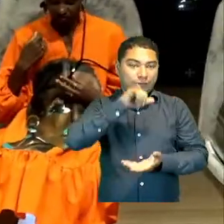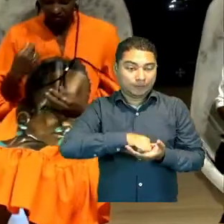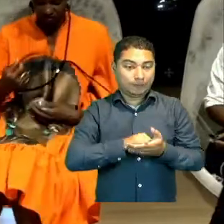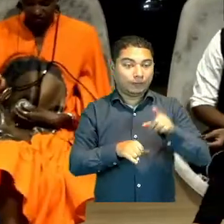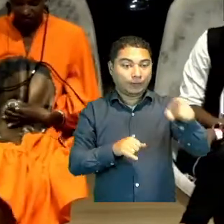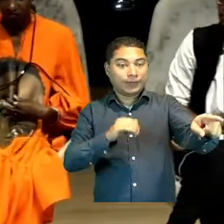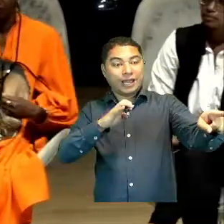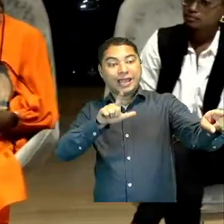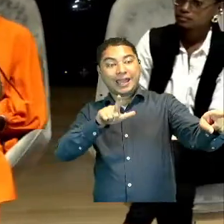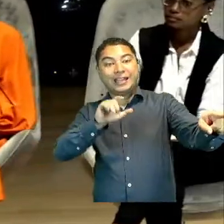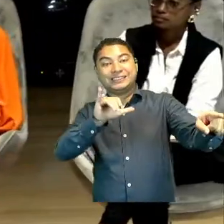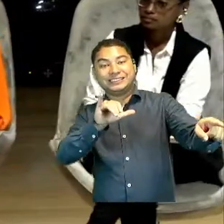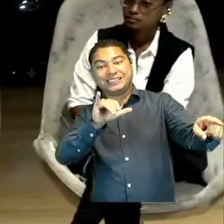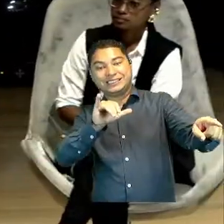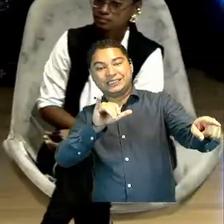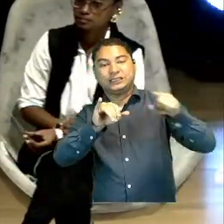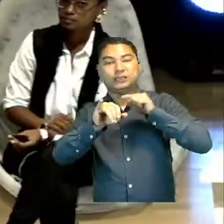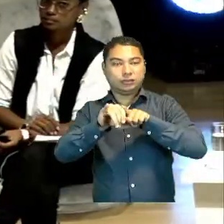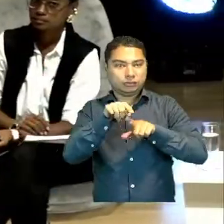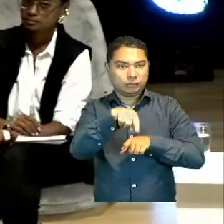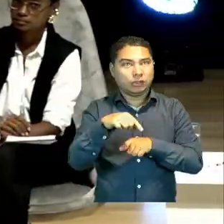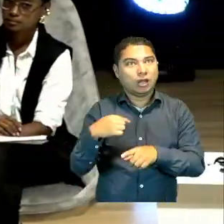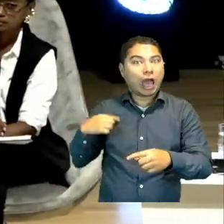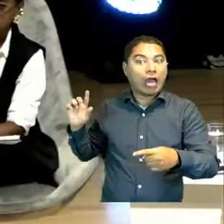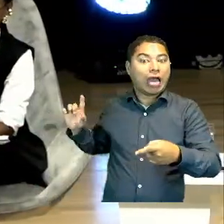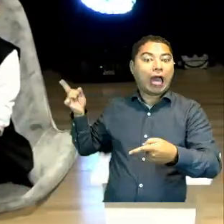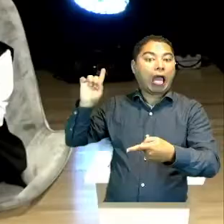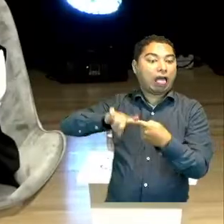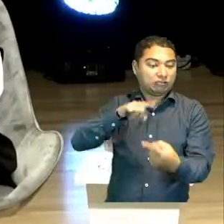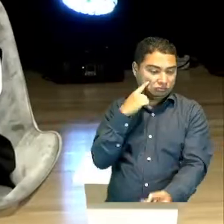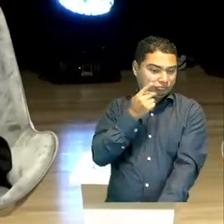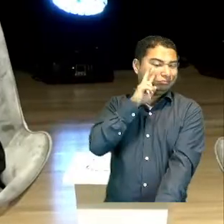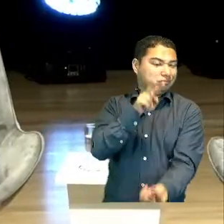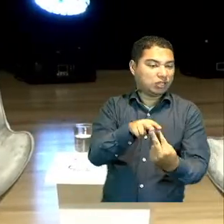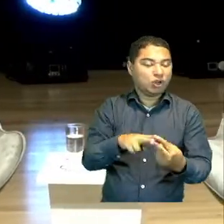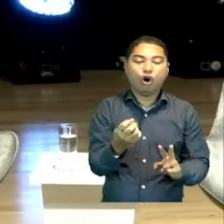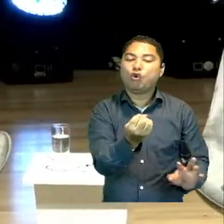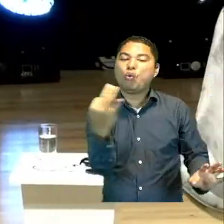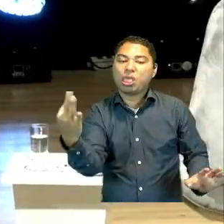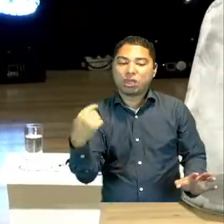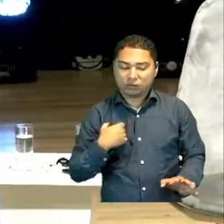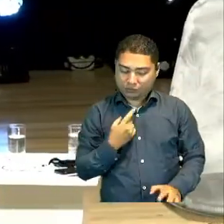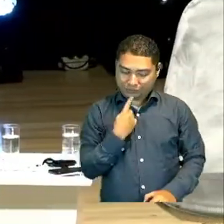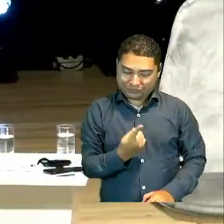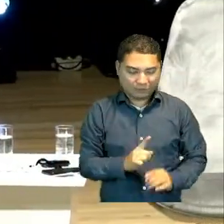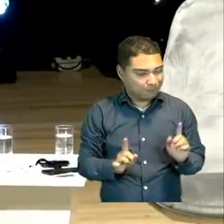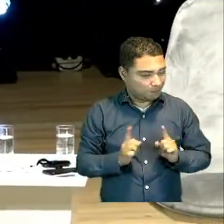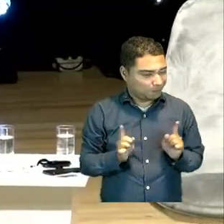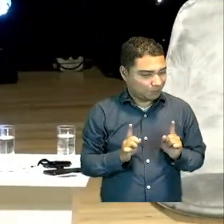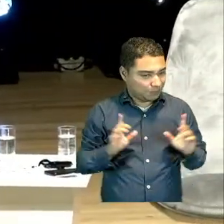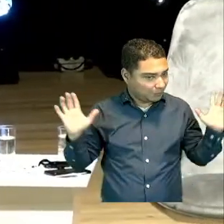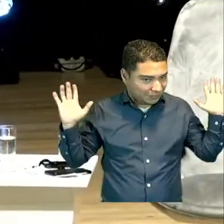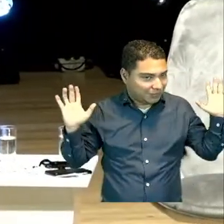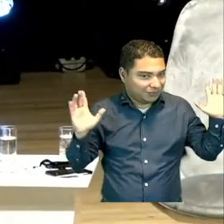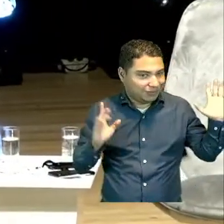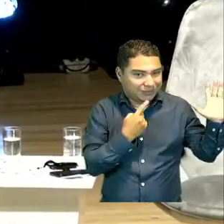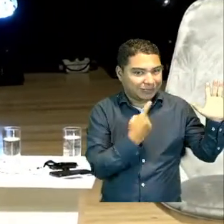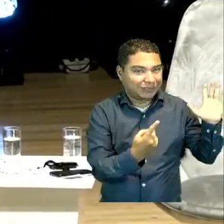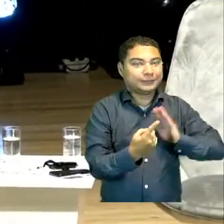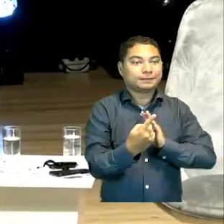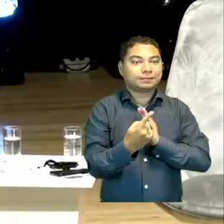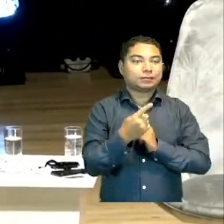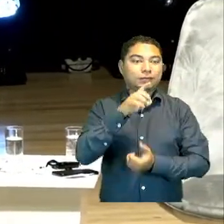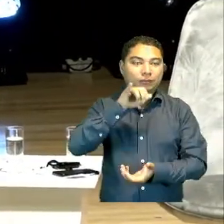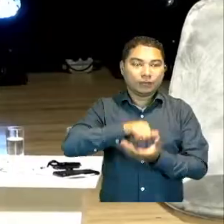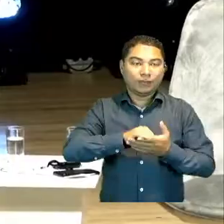morning Etsy was saying, and I've known Etsy for a while, I'm not going to say how long I've known you, by the way,